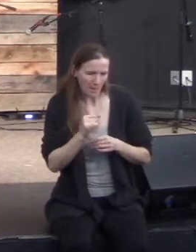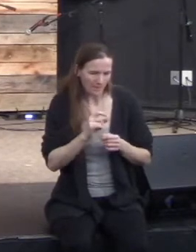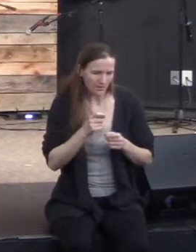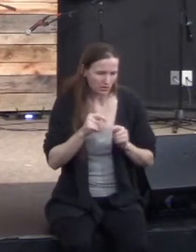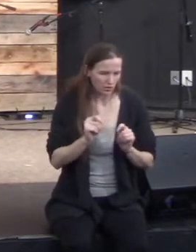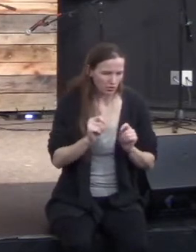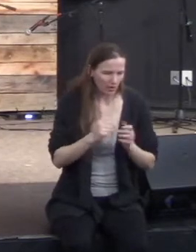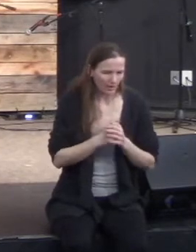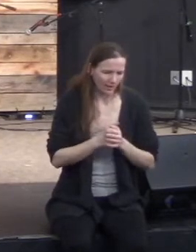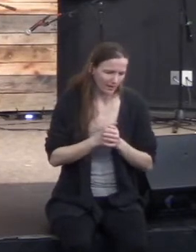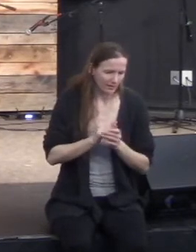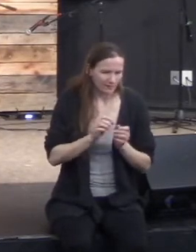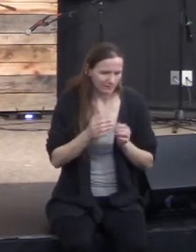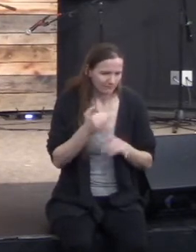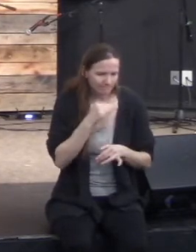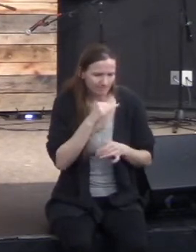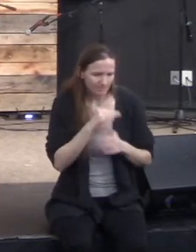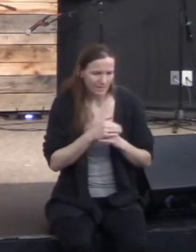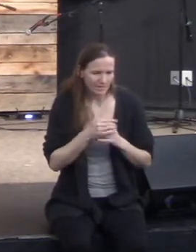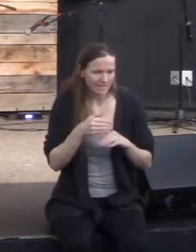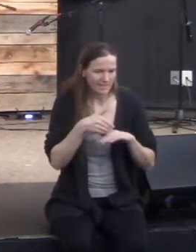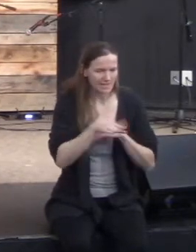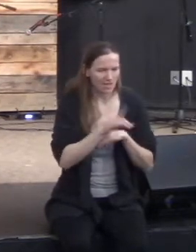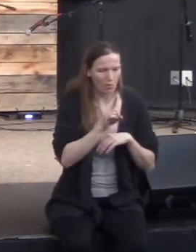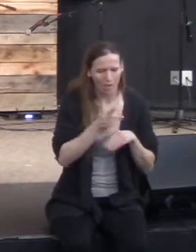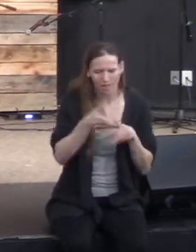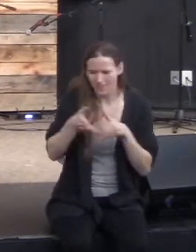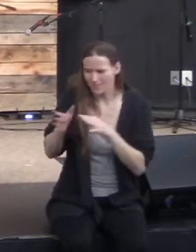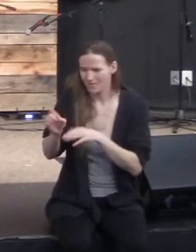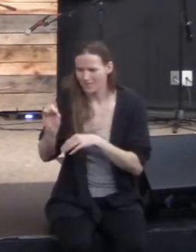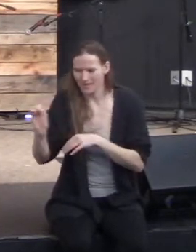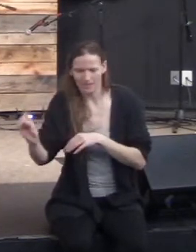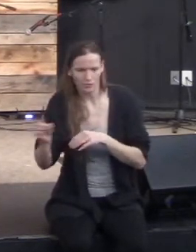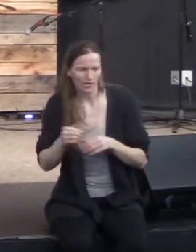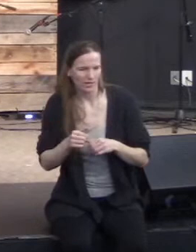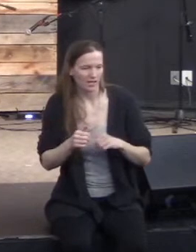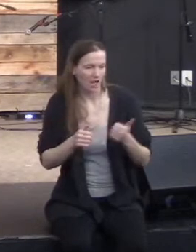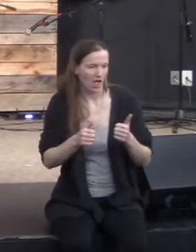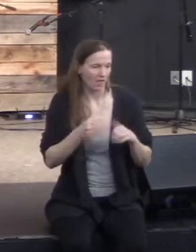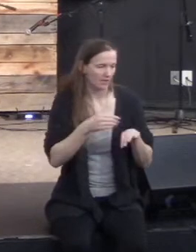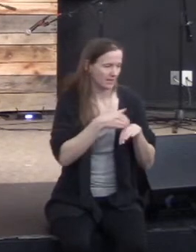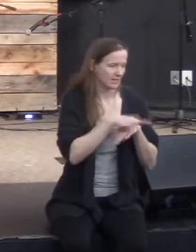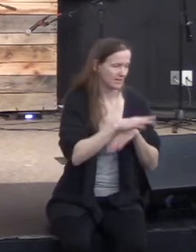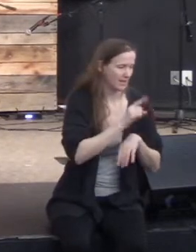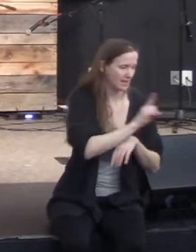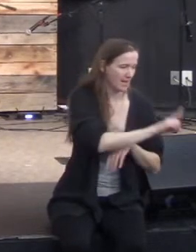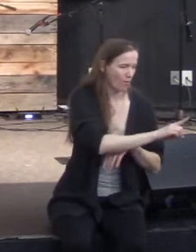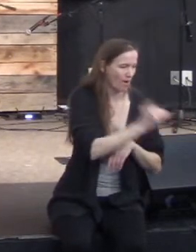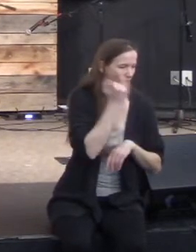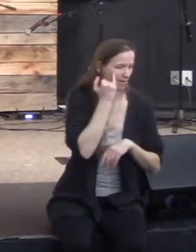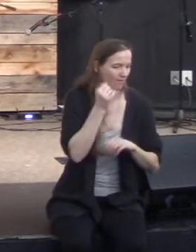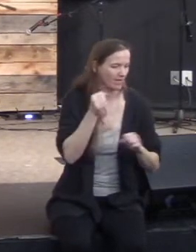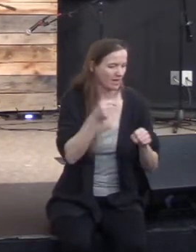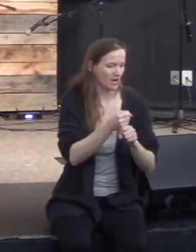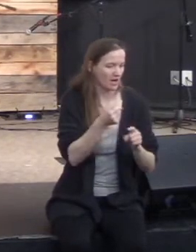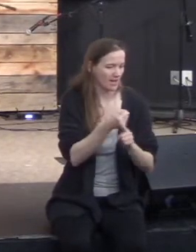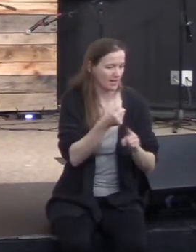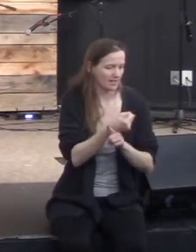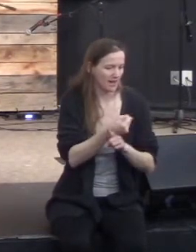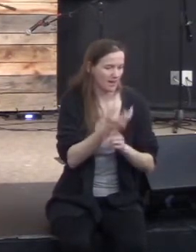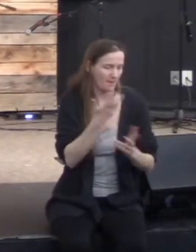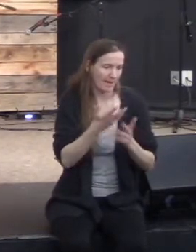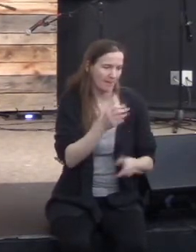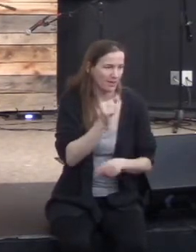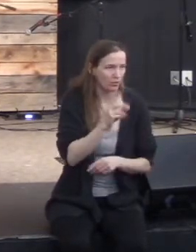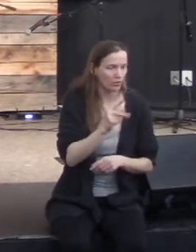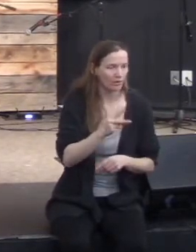two groups, right? He sends one this way, one's that way. It's like, so that way, if one gets attacked, the other will be okay. And I say, well, maybe, or